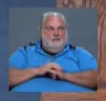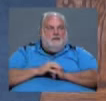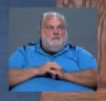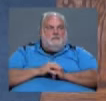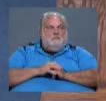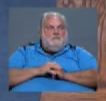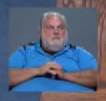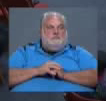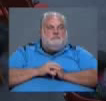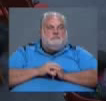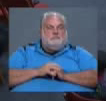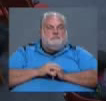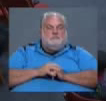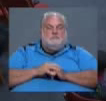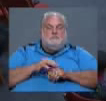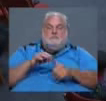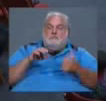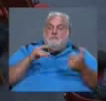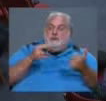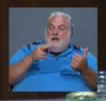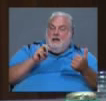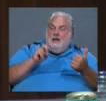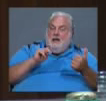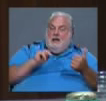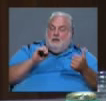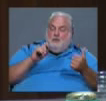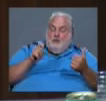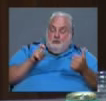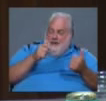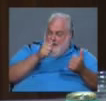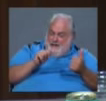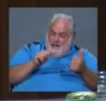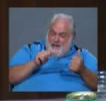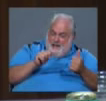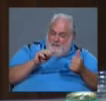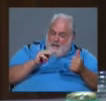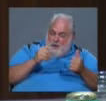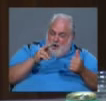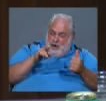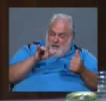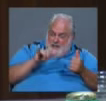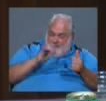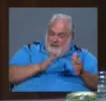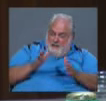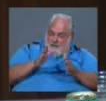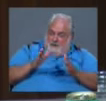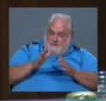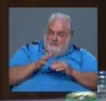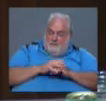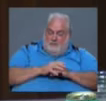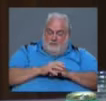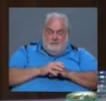Okay. I'd like to ask Tony a question. Were there any minorities at the planning meeting?